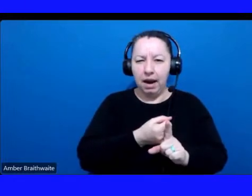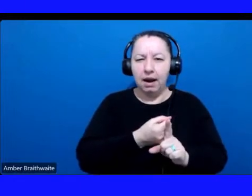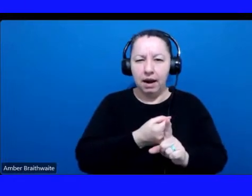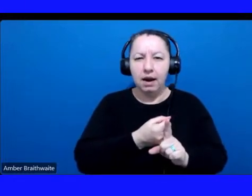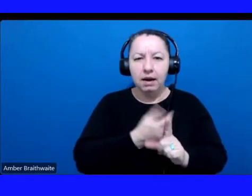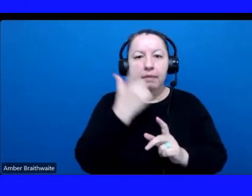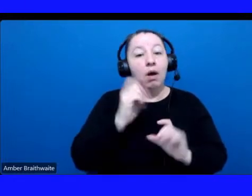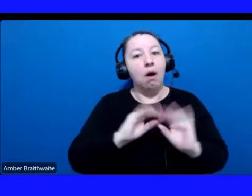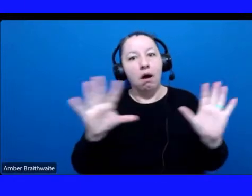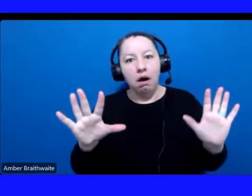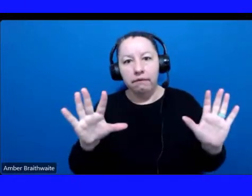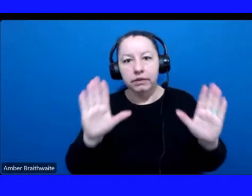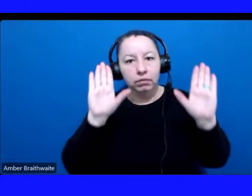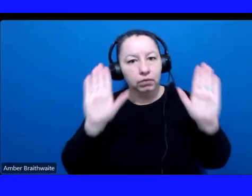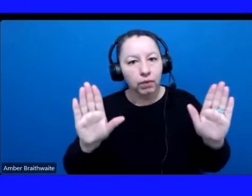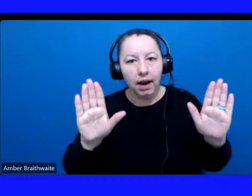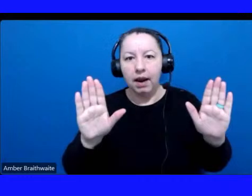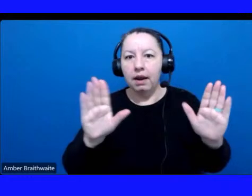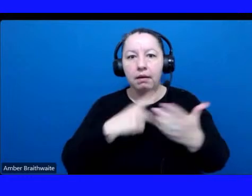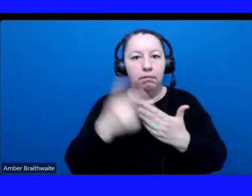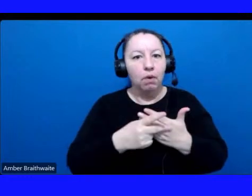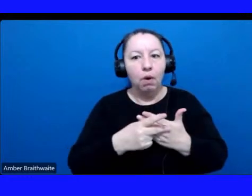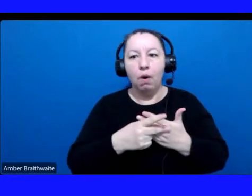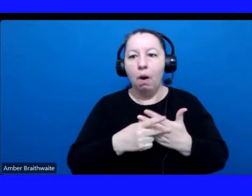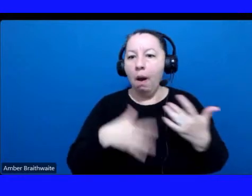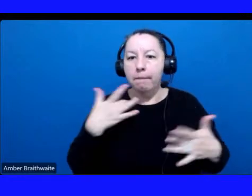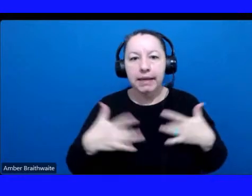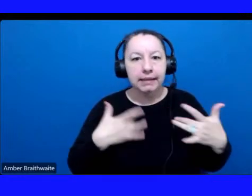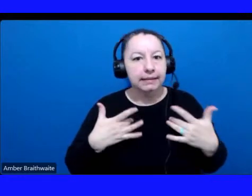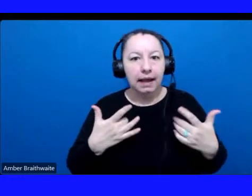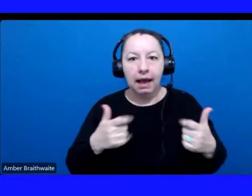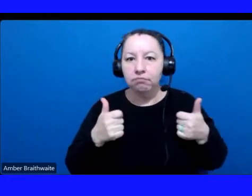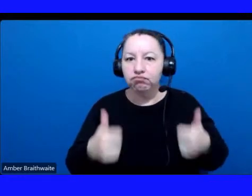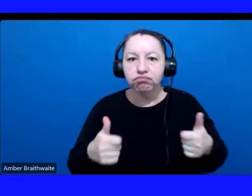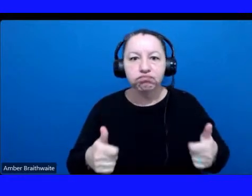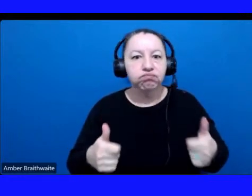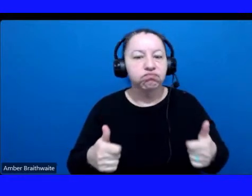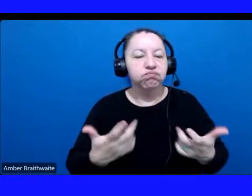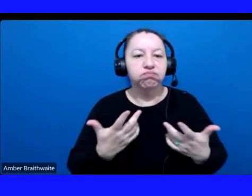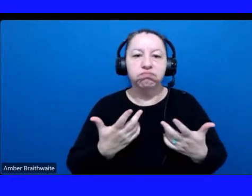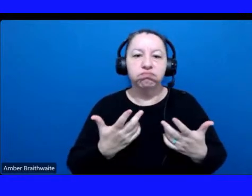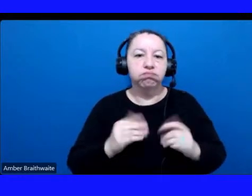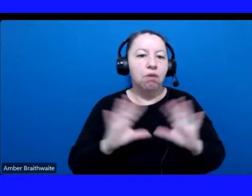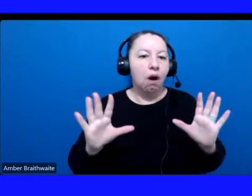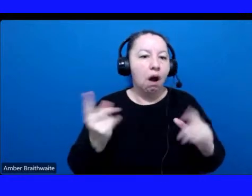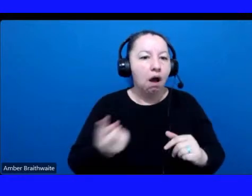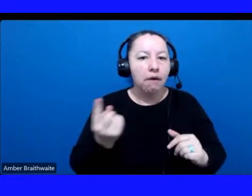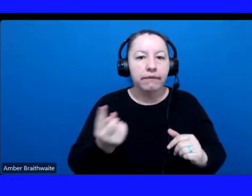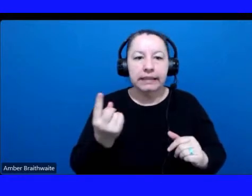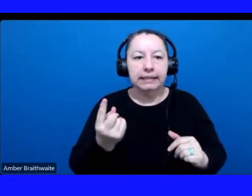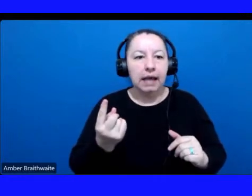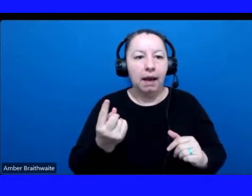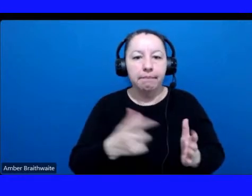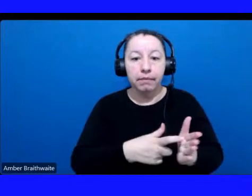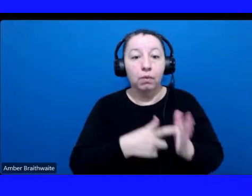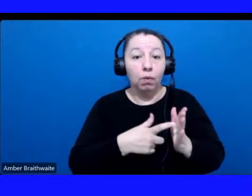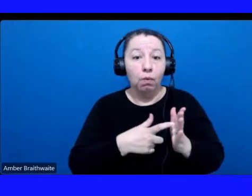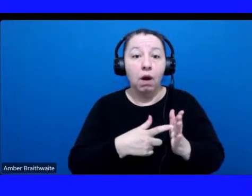much these services are helping people land and not get back into the system.